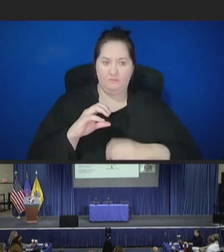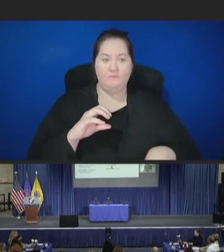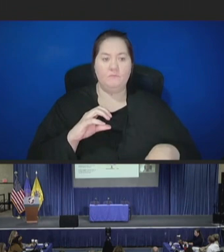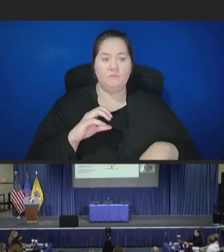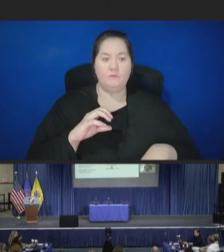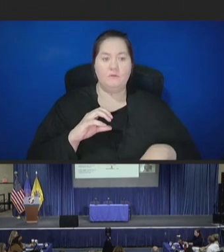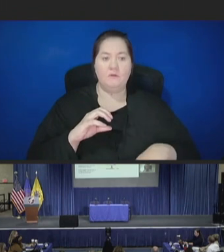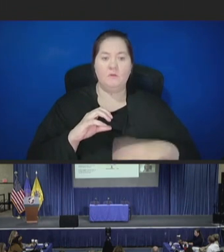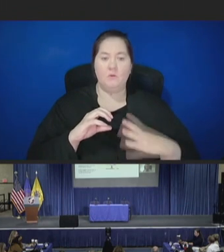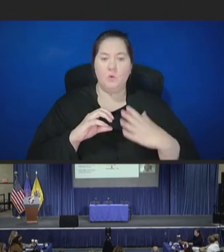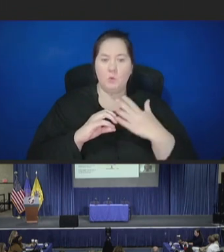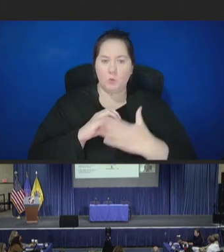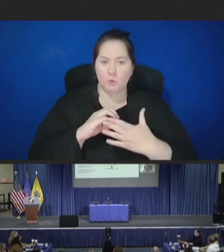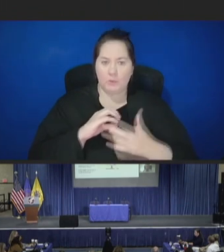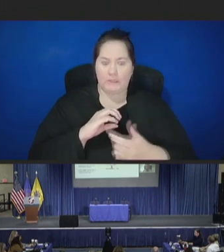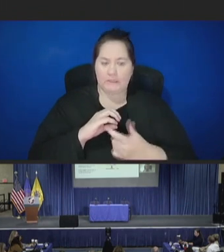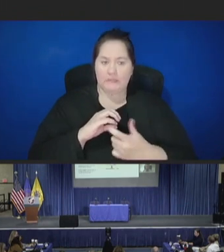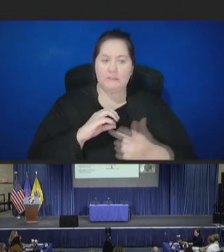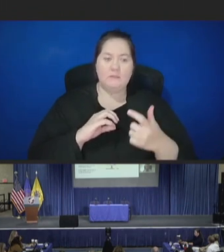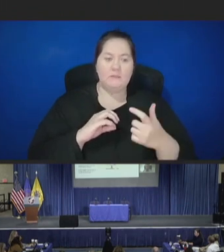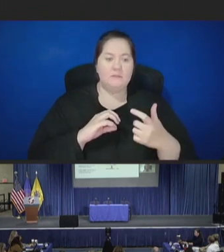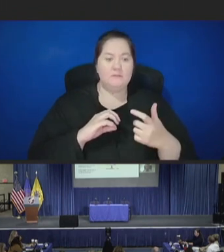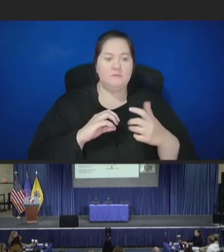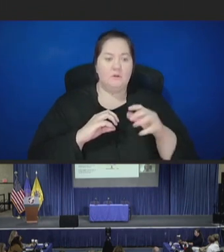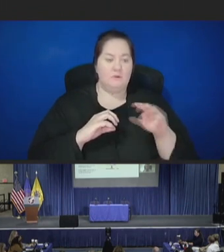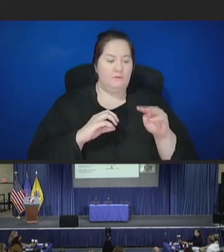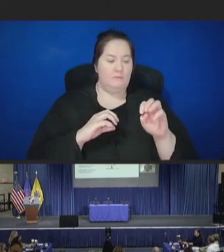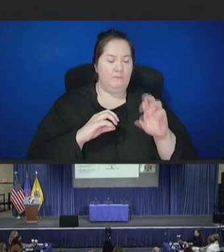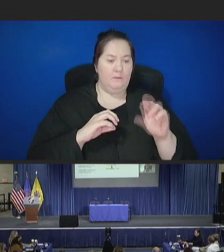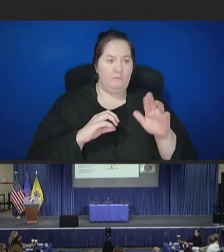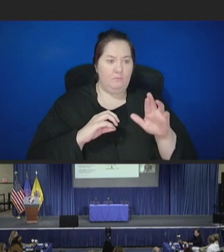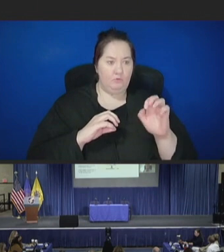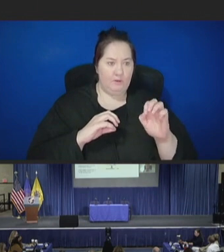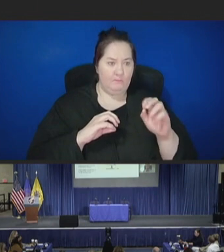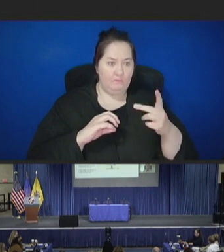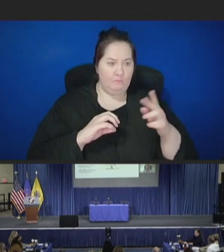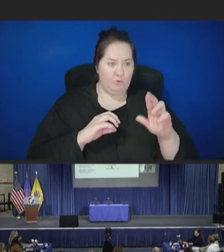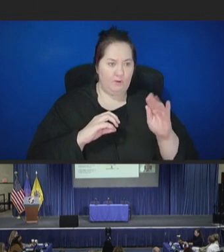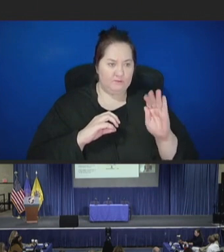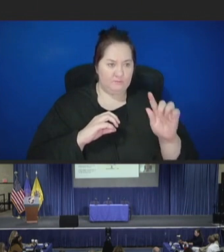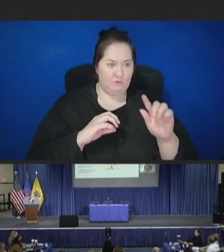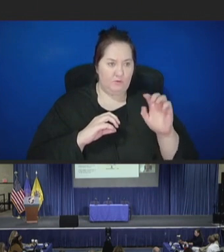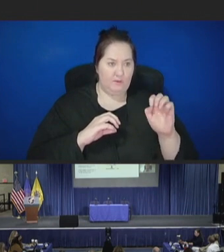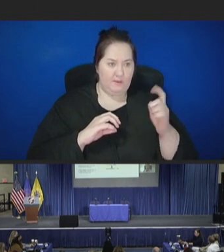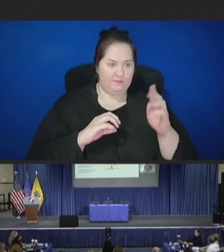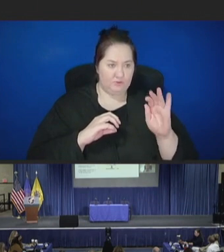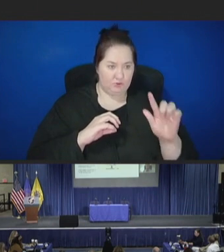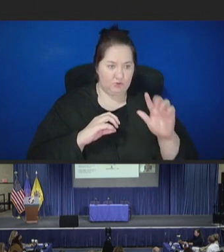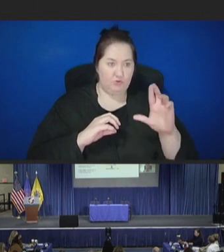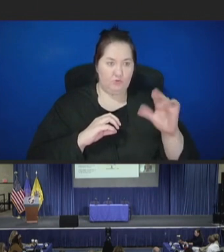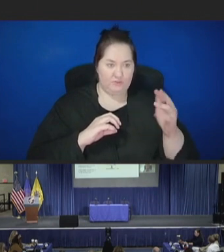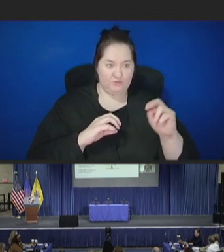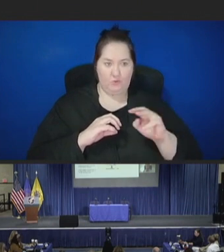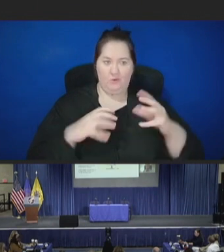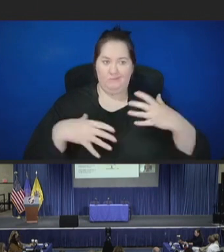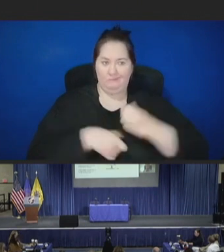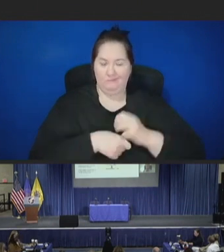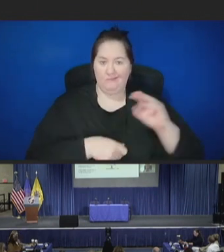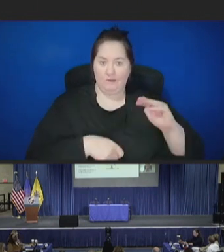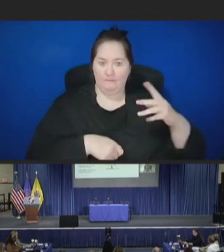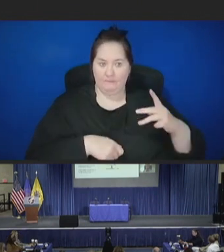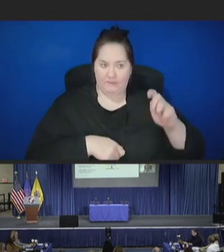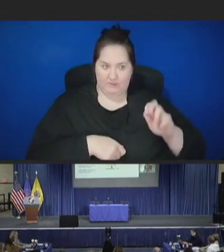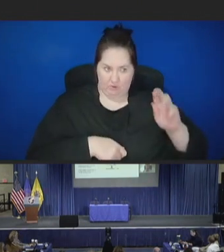particular region of it that is highly conserved. It's called the membrane proximal external region. The membrane is here down at the bottom, and the